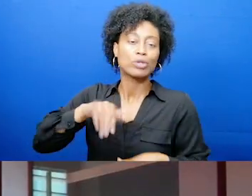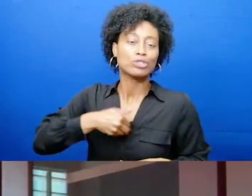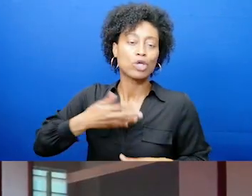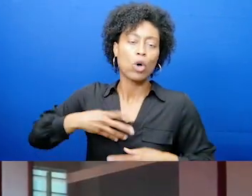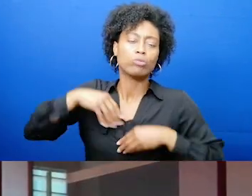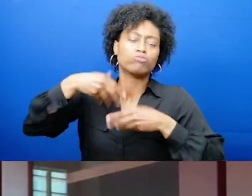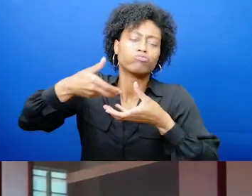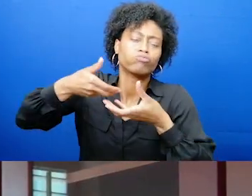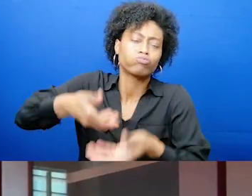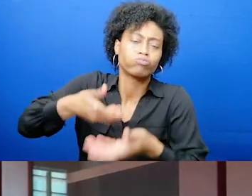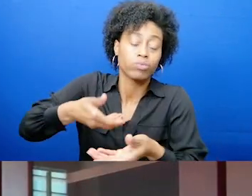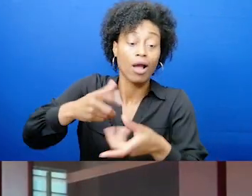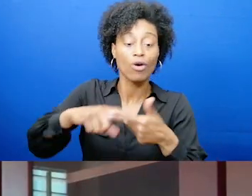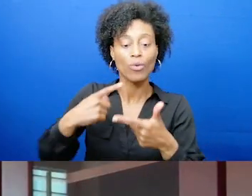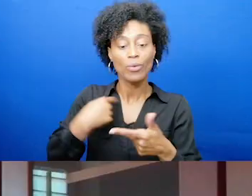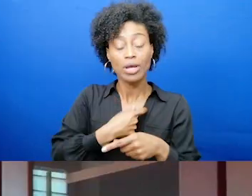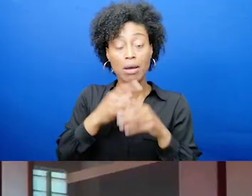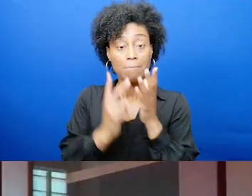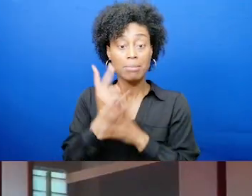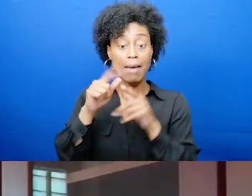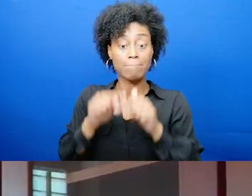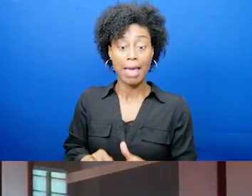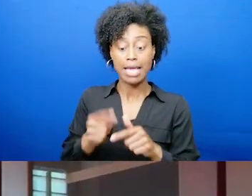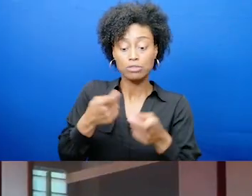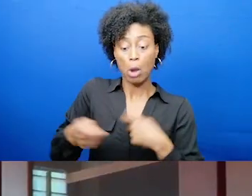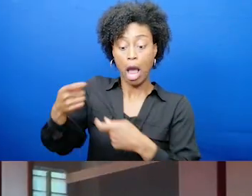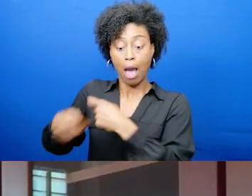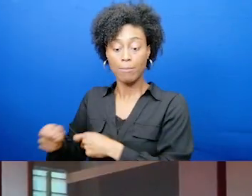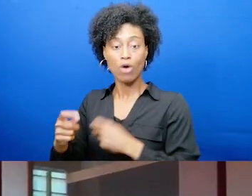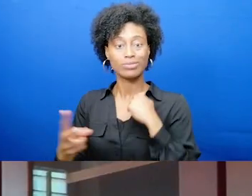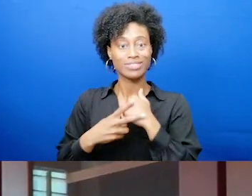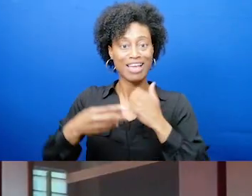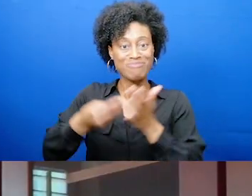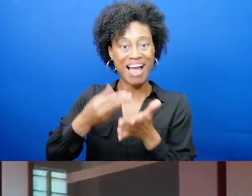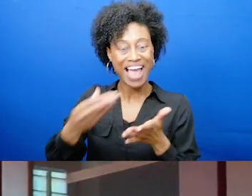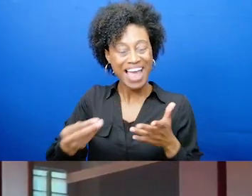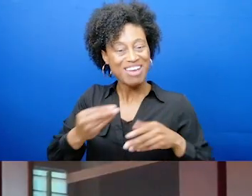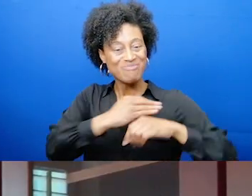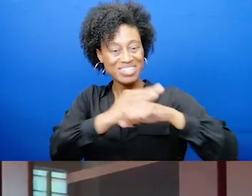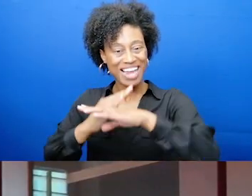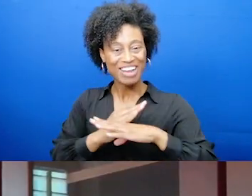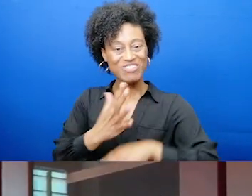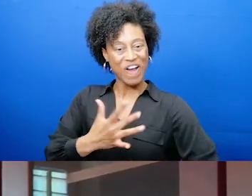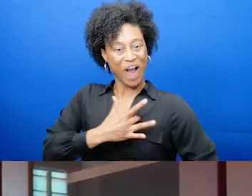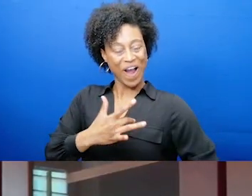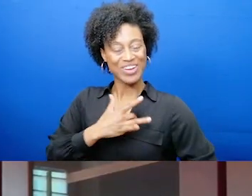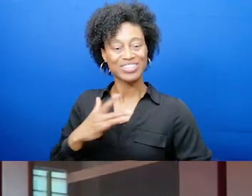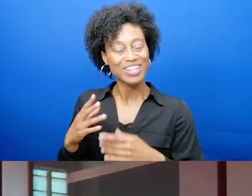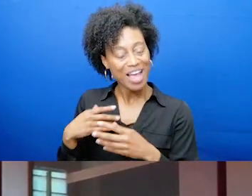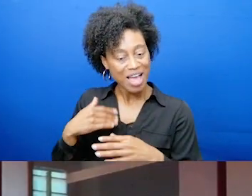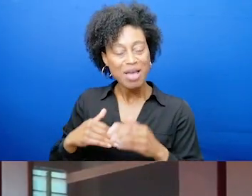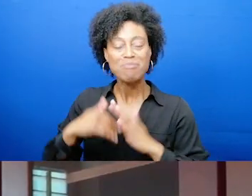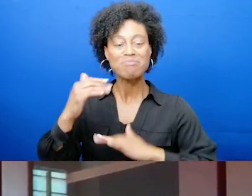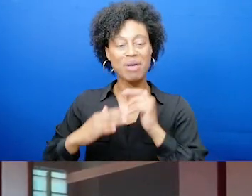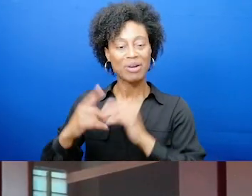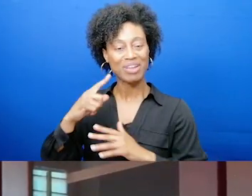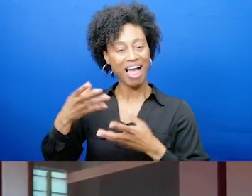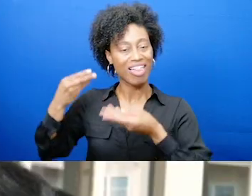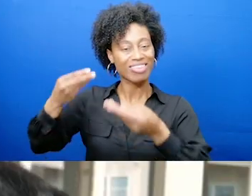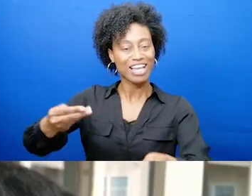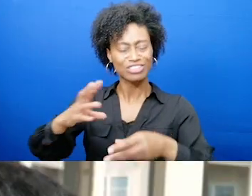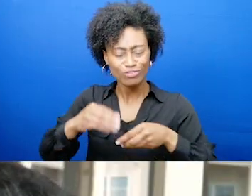using these plant-based smoky swaps, you're not just saving money, you're protecting your heart and building a wellness legacy for your